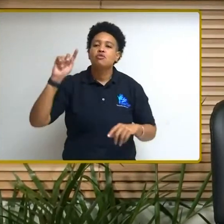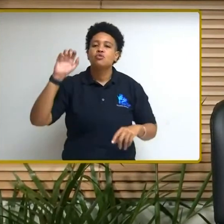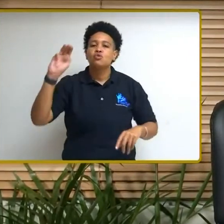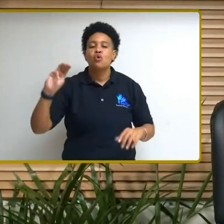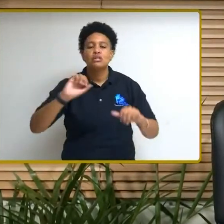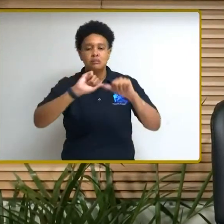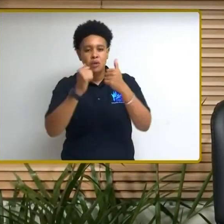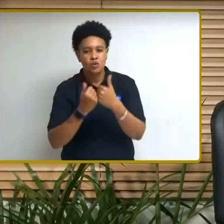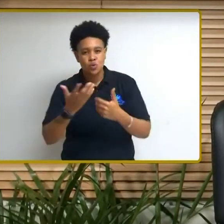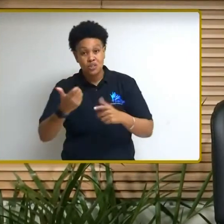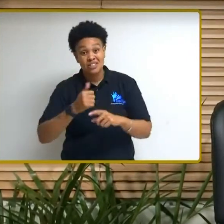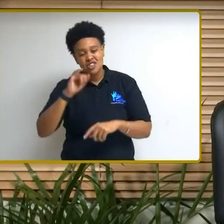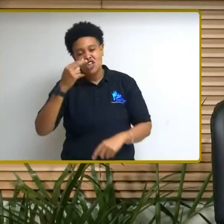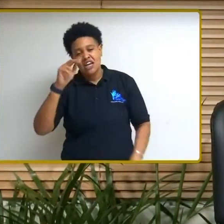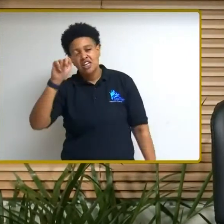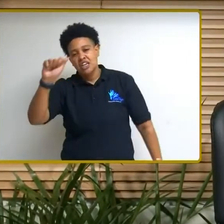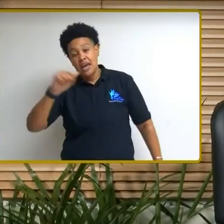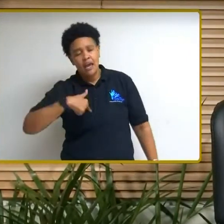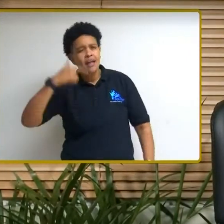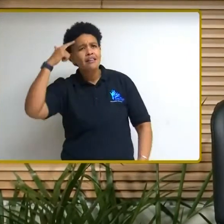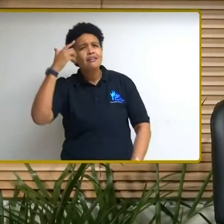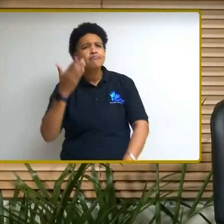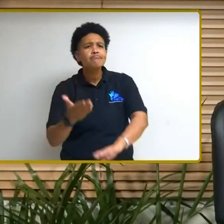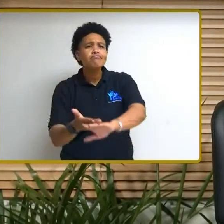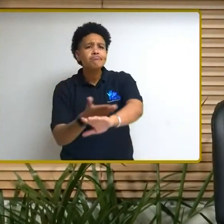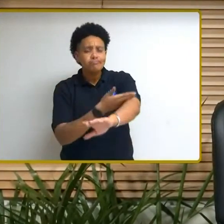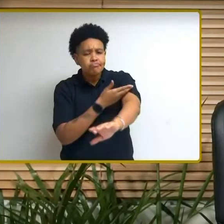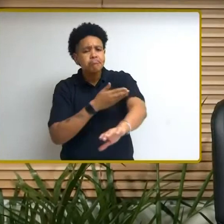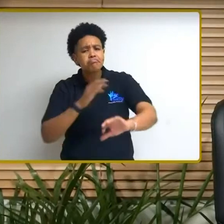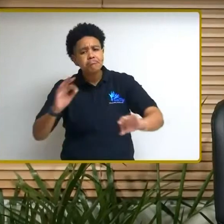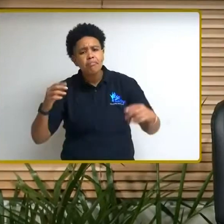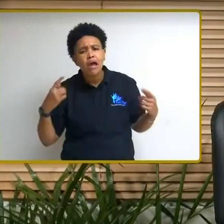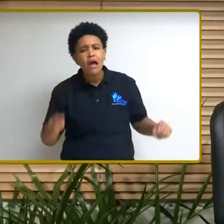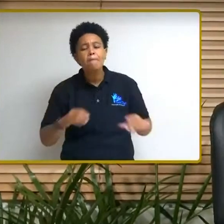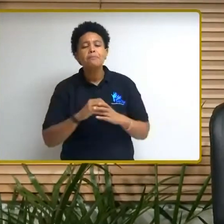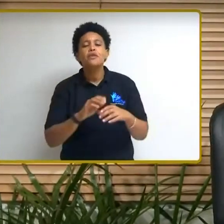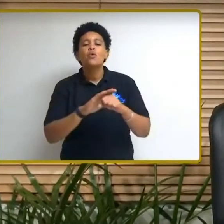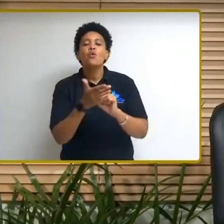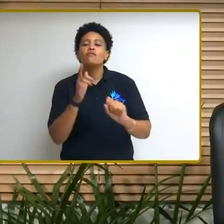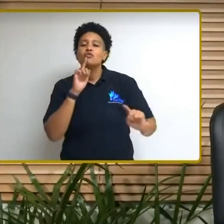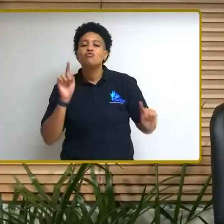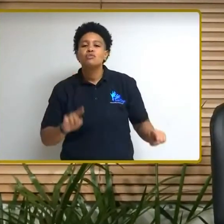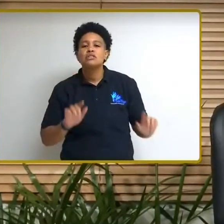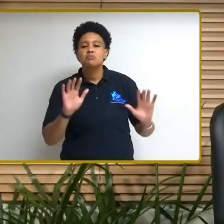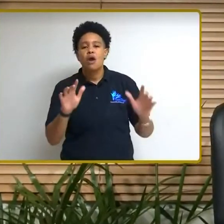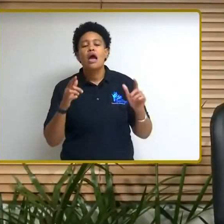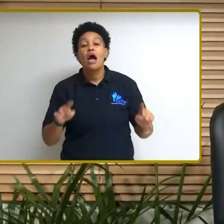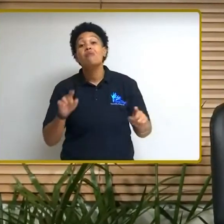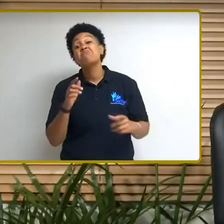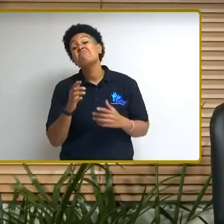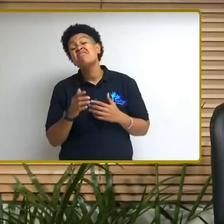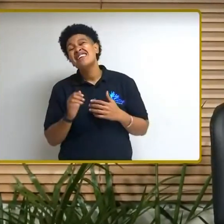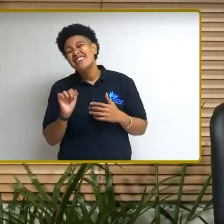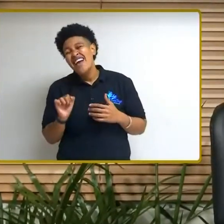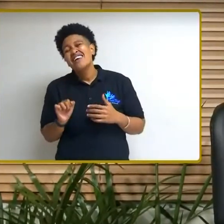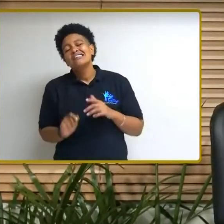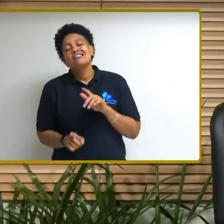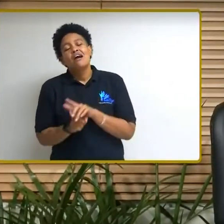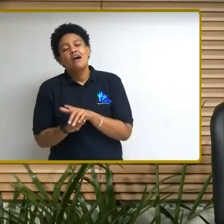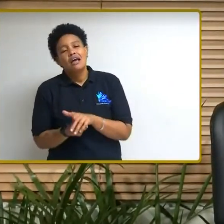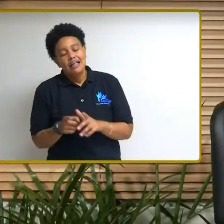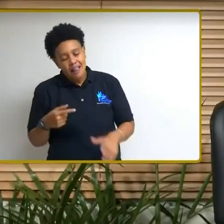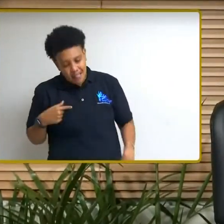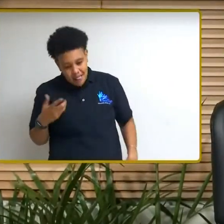Association. I think we are making some progress in the COVID response, even though it has come at a